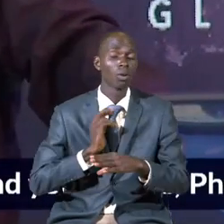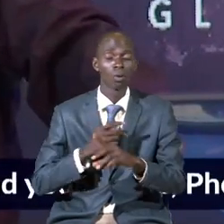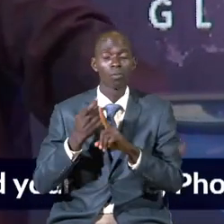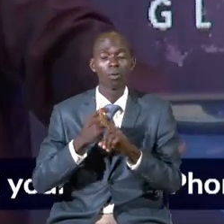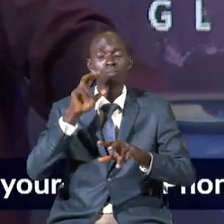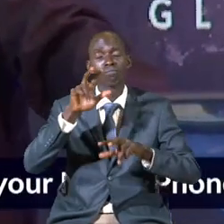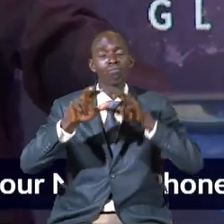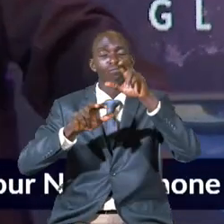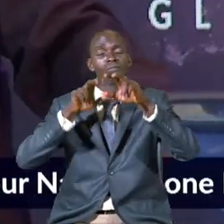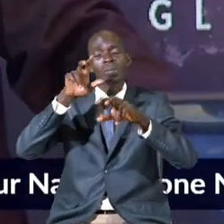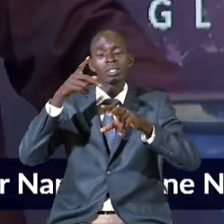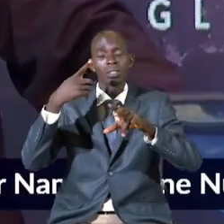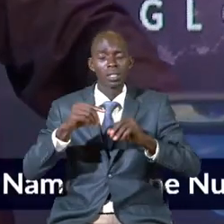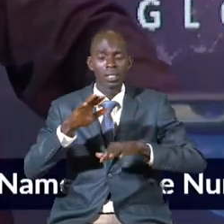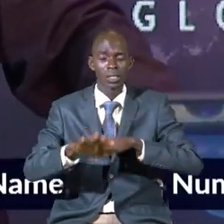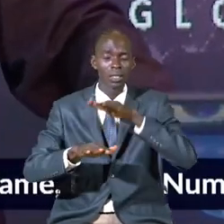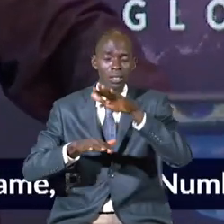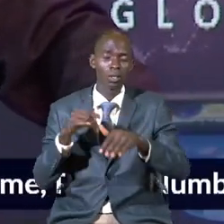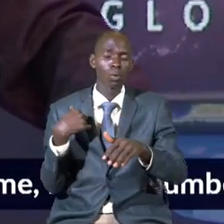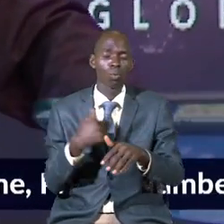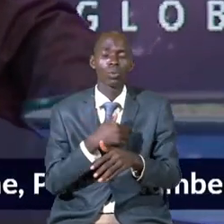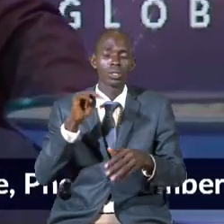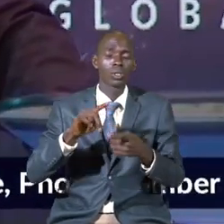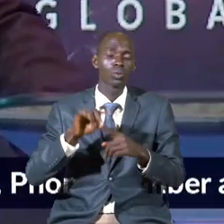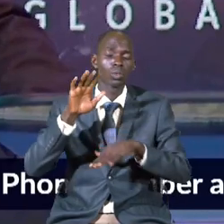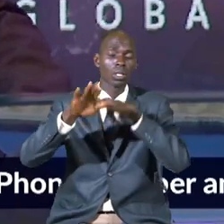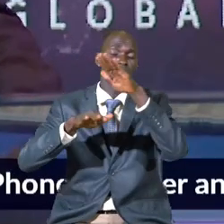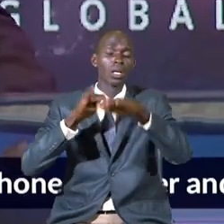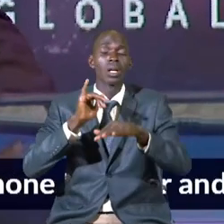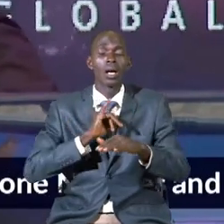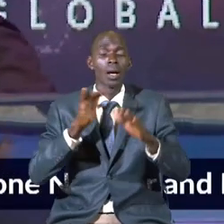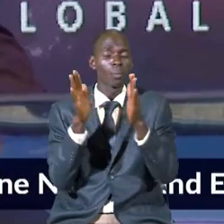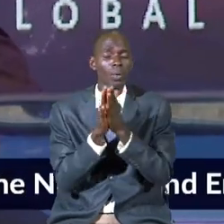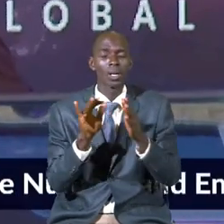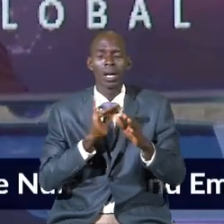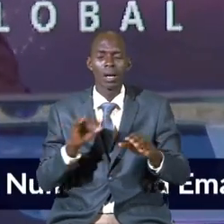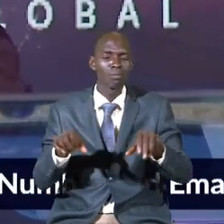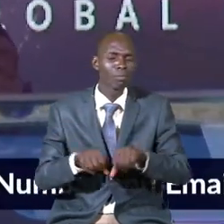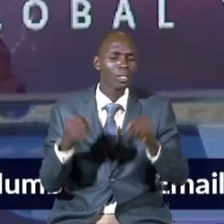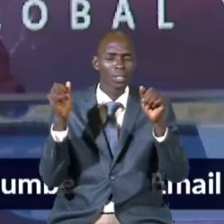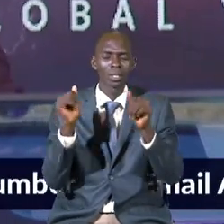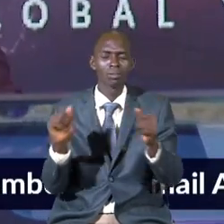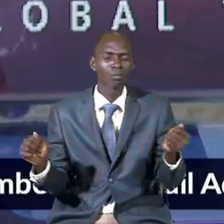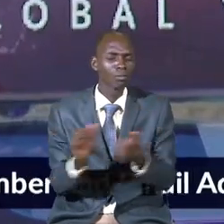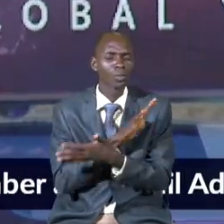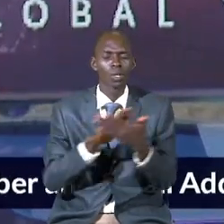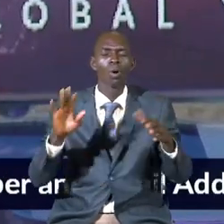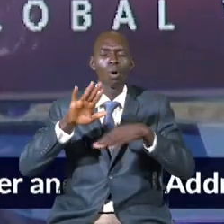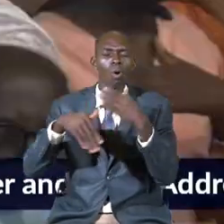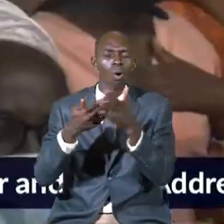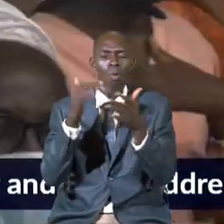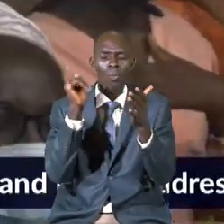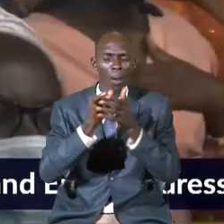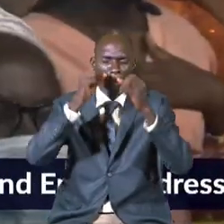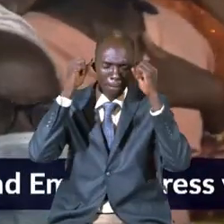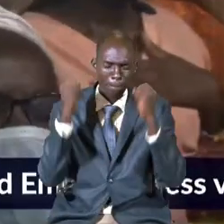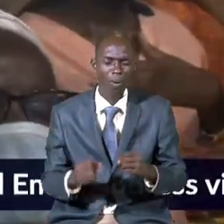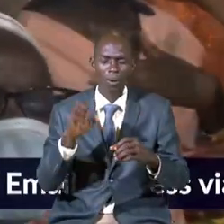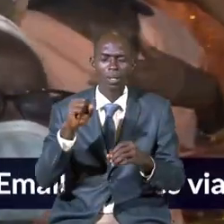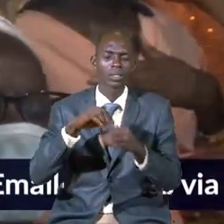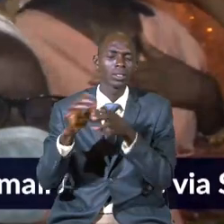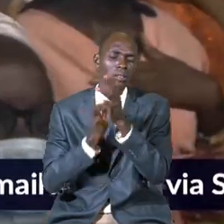given us to climb i pray you break and destroy and shatter all those powers in jesus